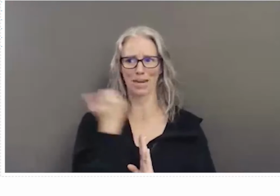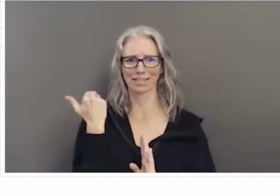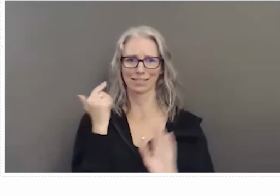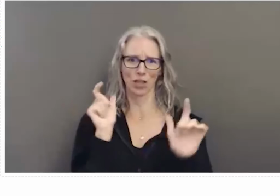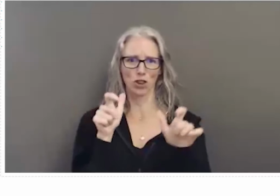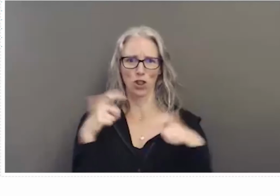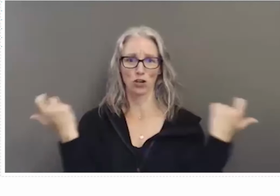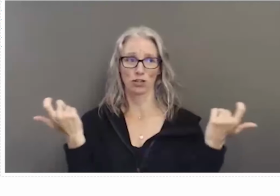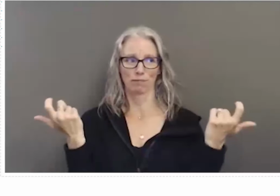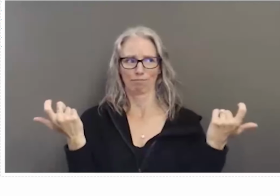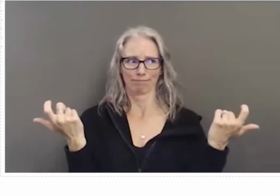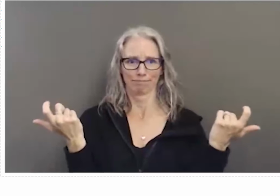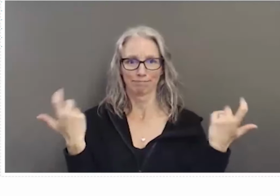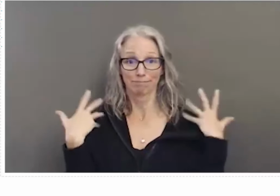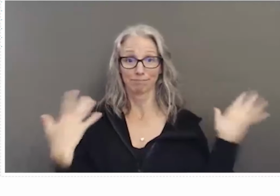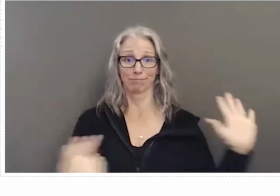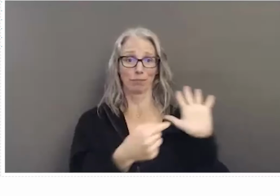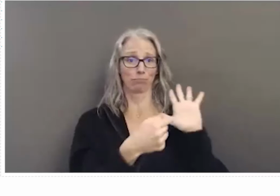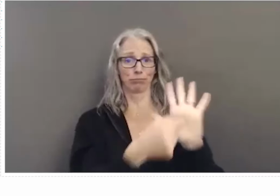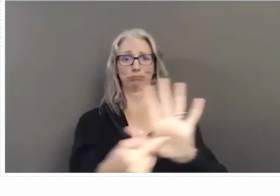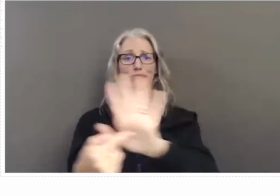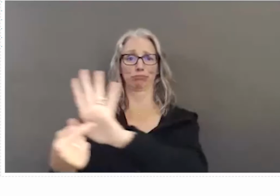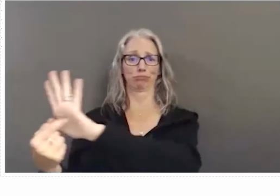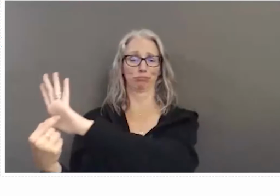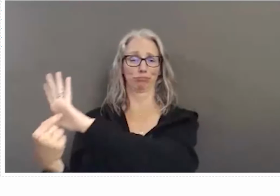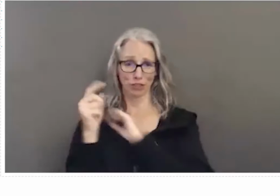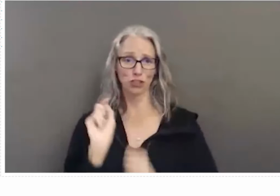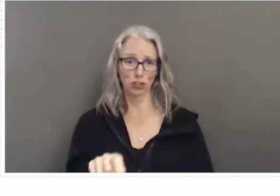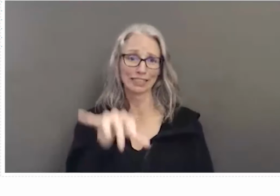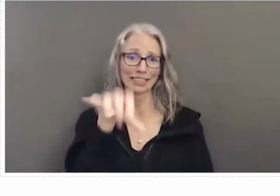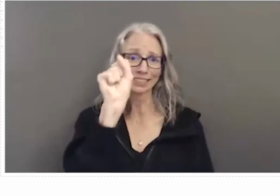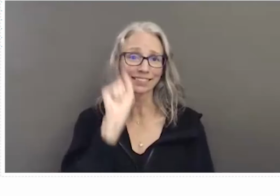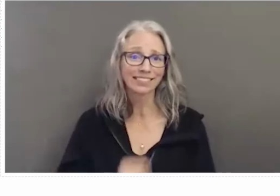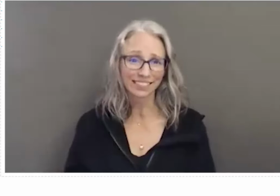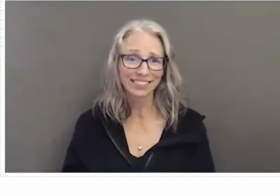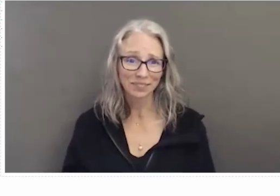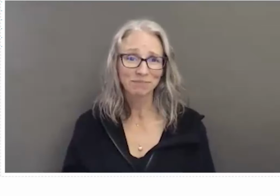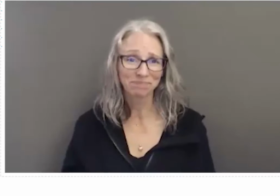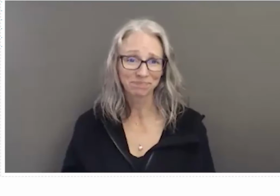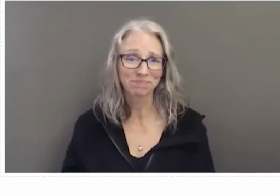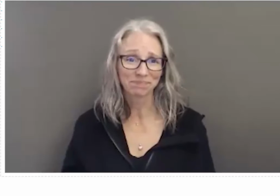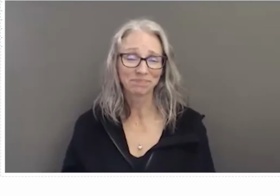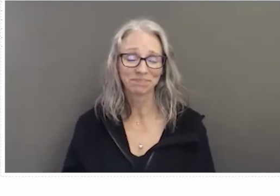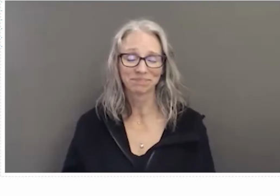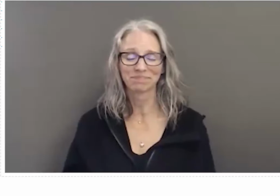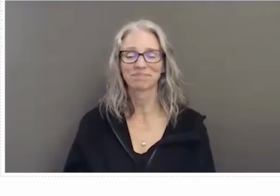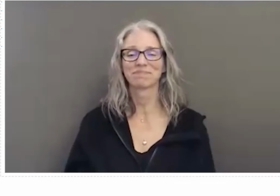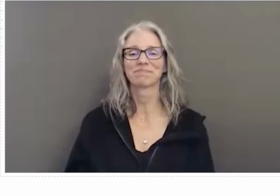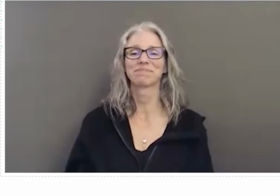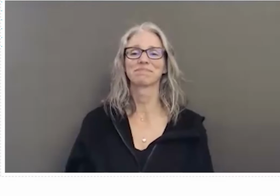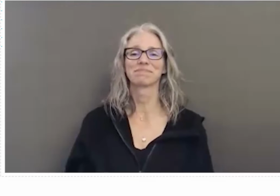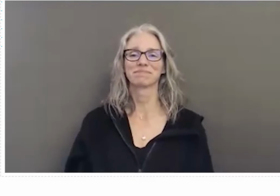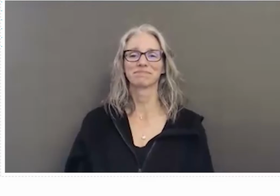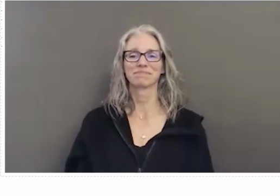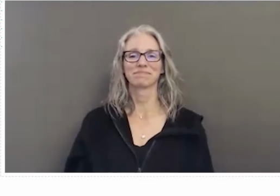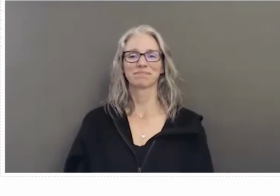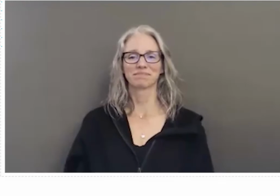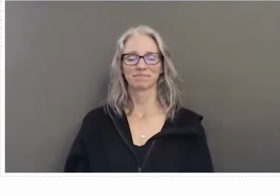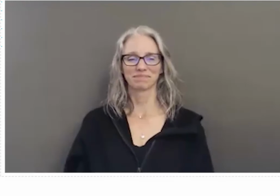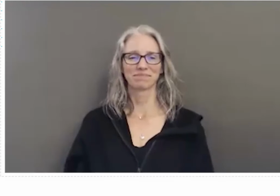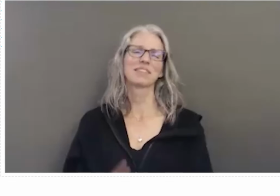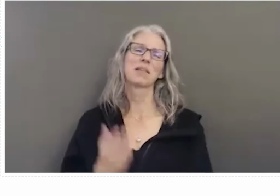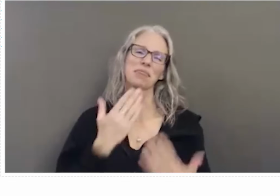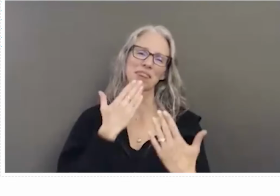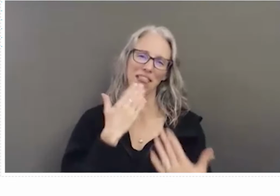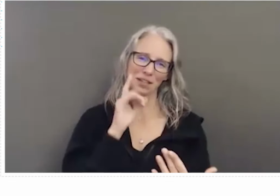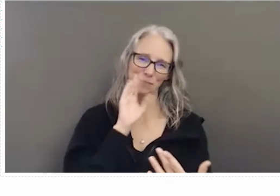largest, broadest reach, then yes, let's sing that from the mountaintop. But so thanks for